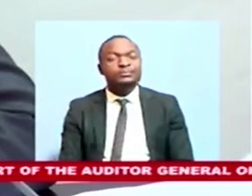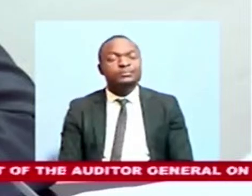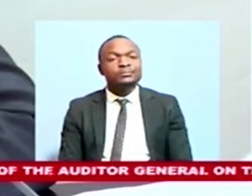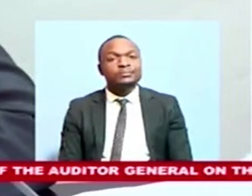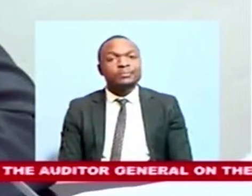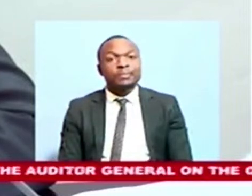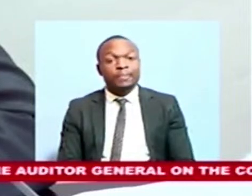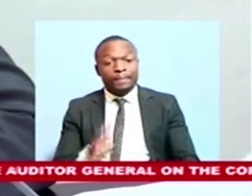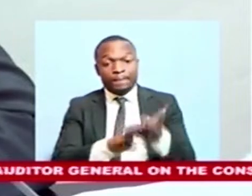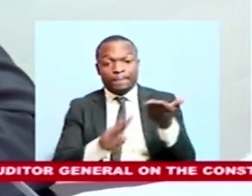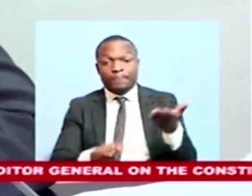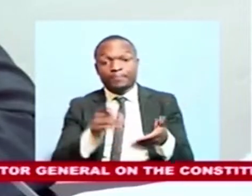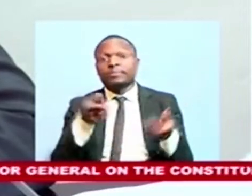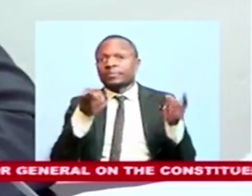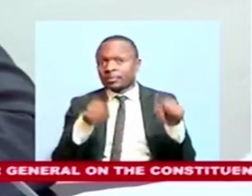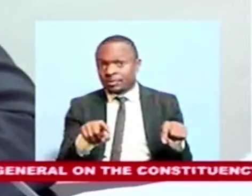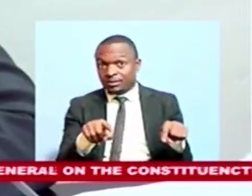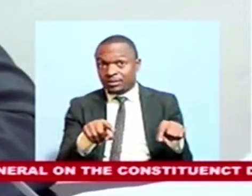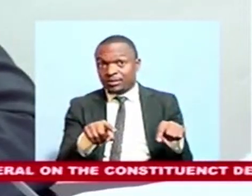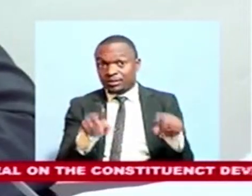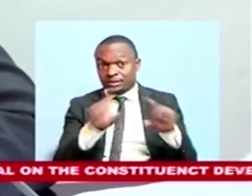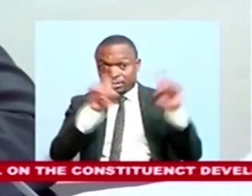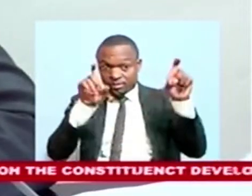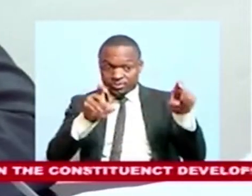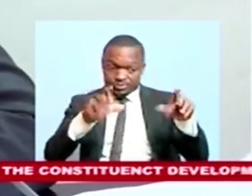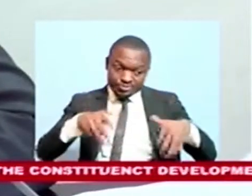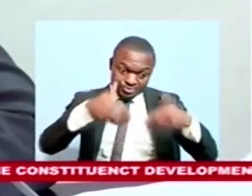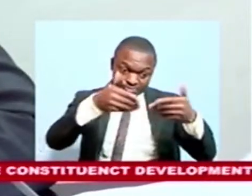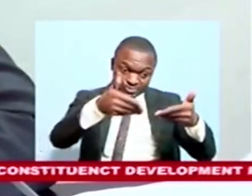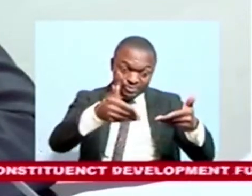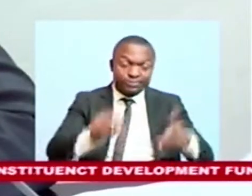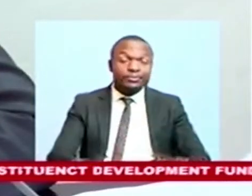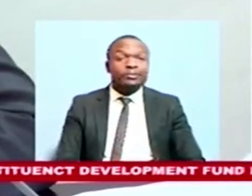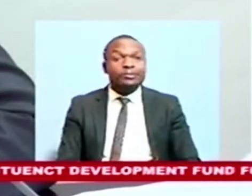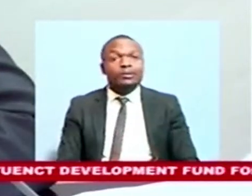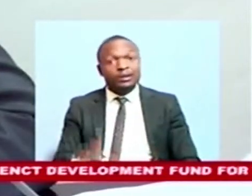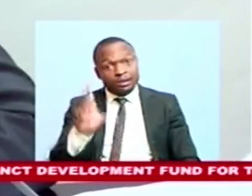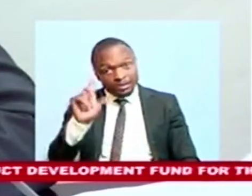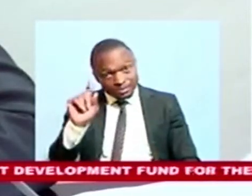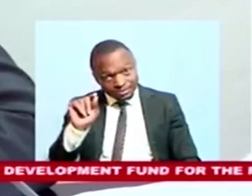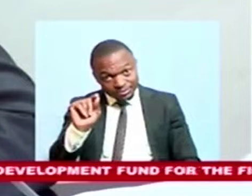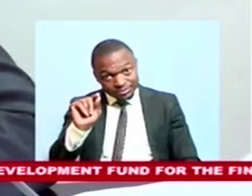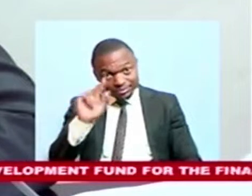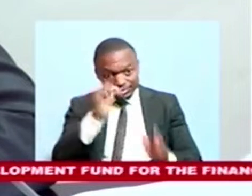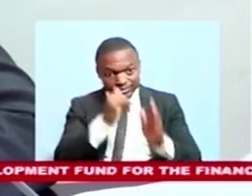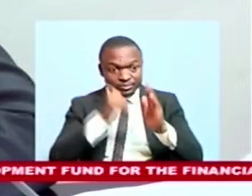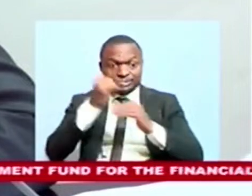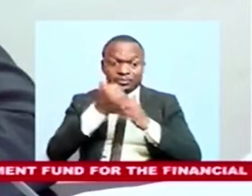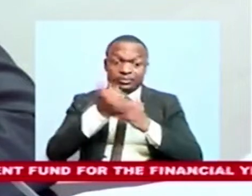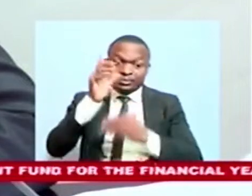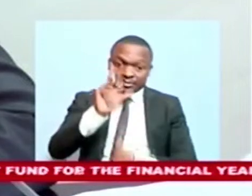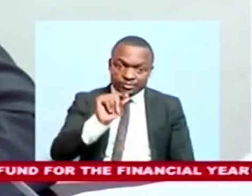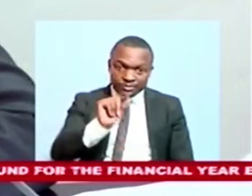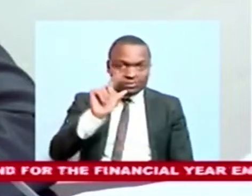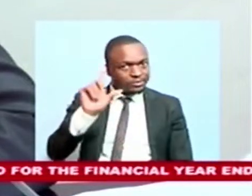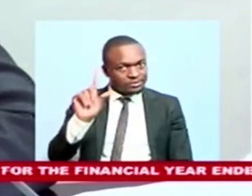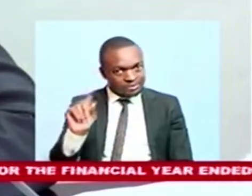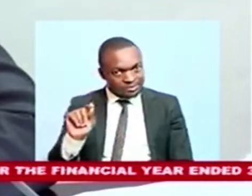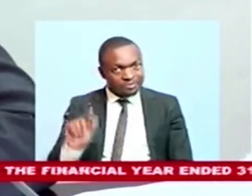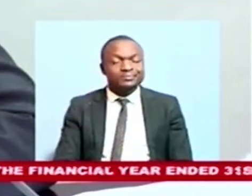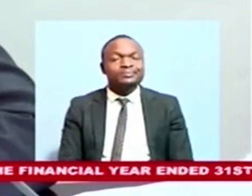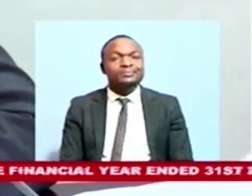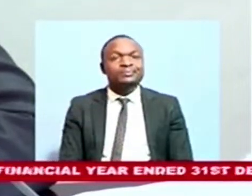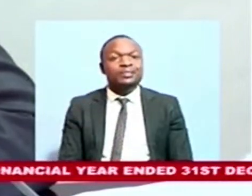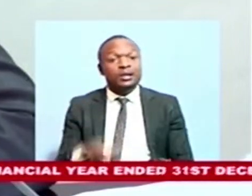I believe that's when the certificate was issued, in 20th July 2020,